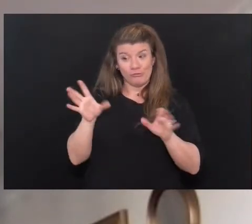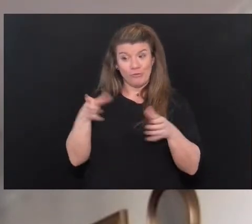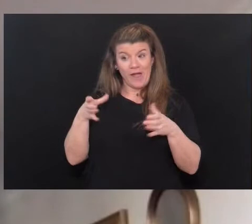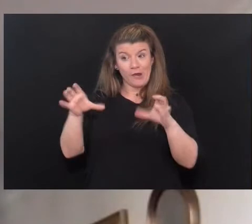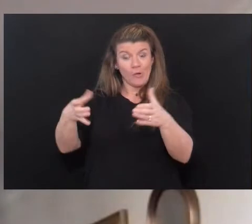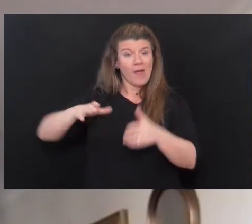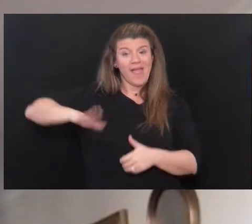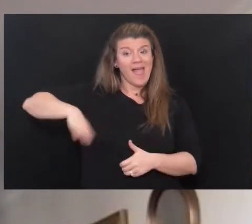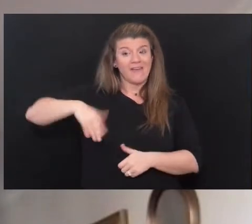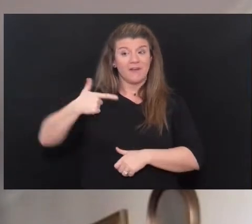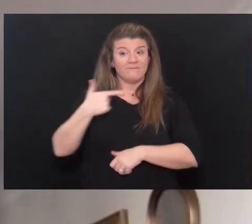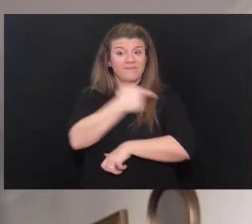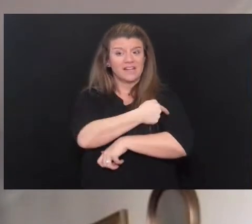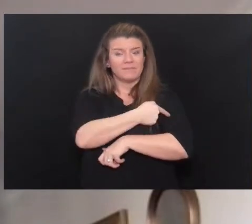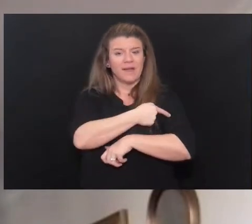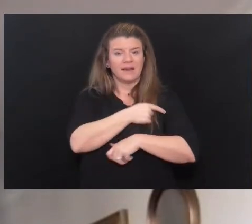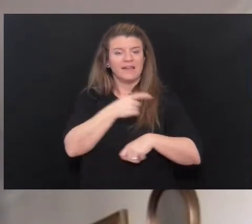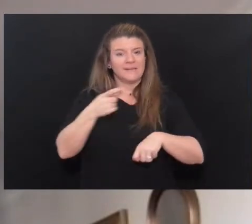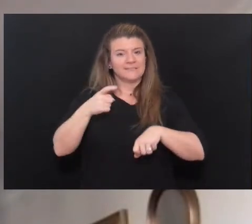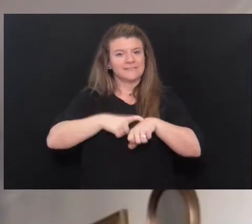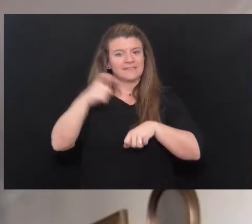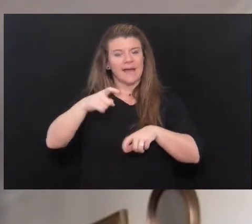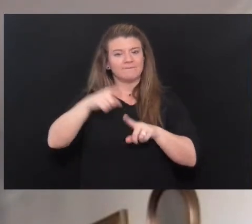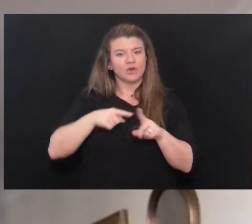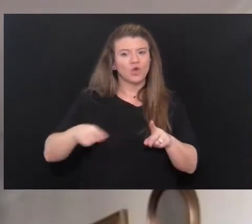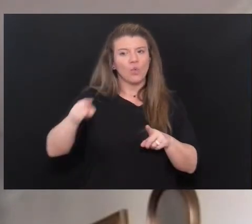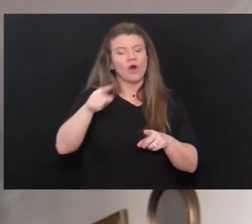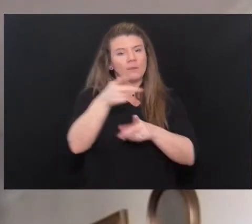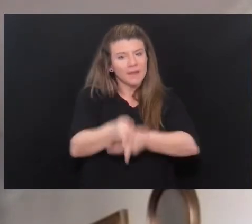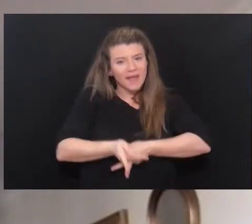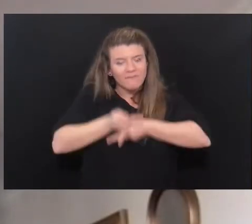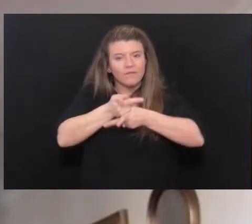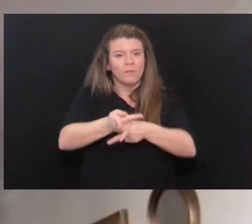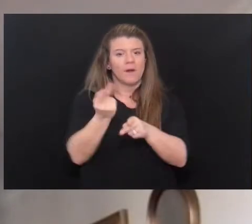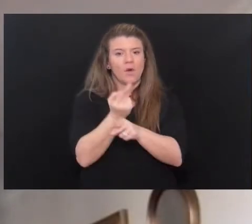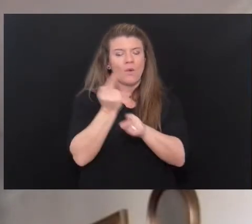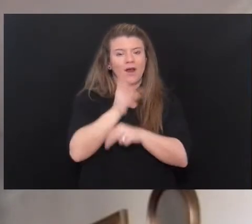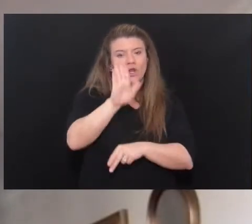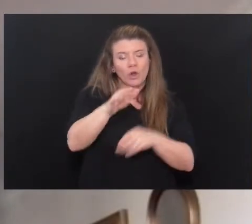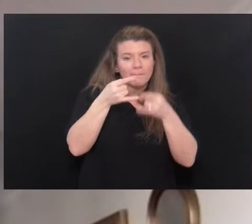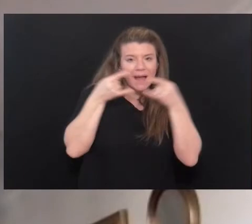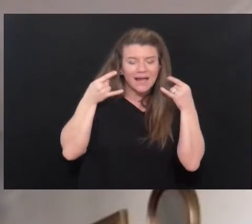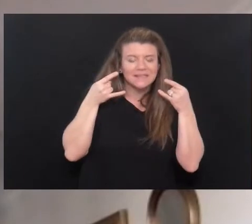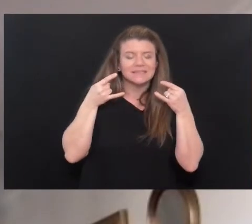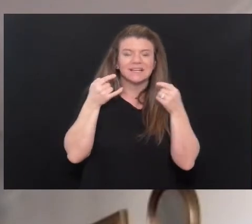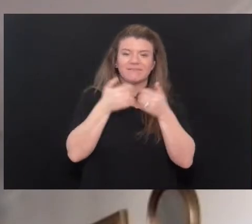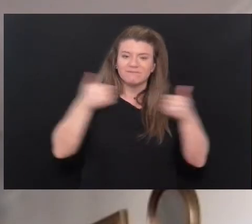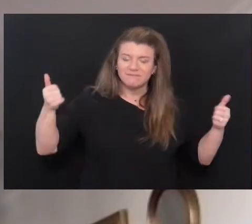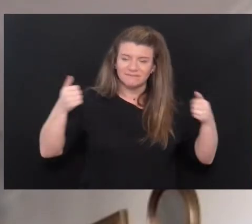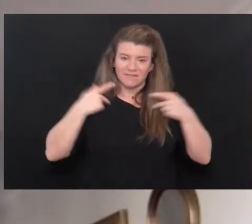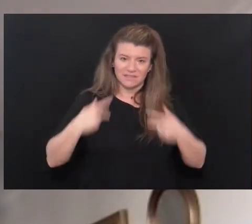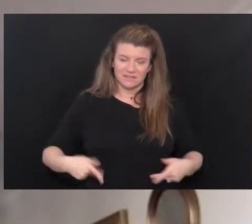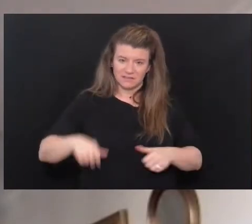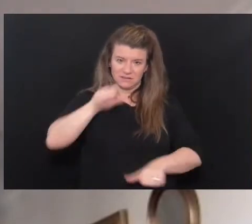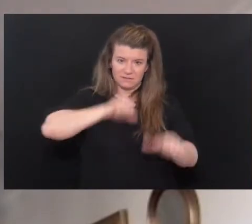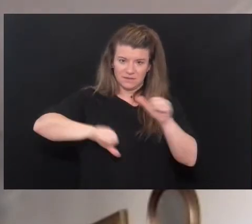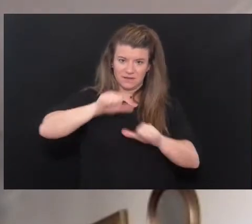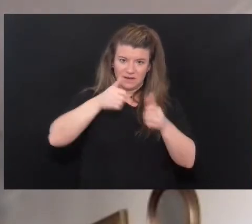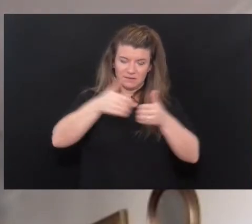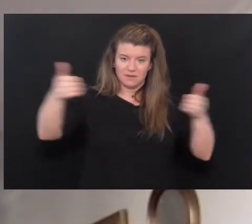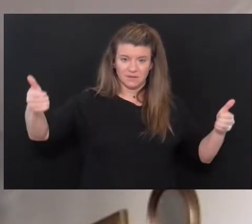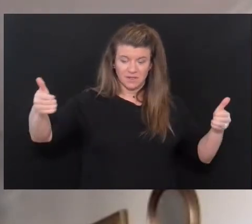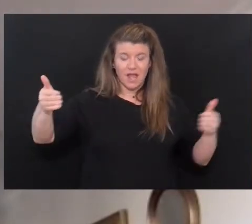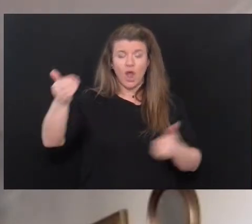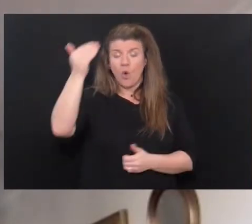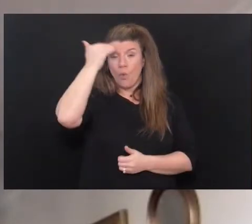yet, that you be very, very careful about wearing masks and staying physically distanced. We know that